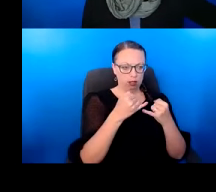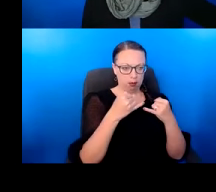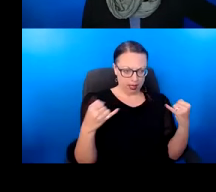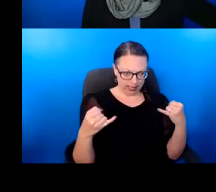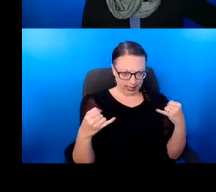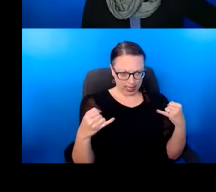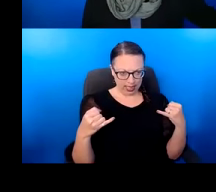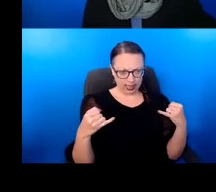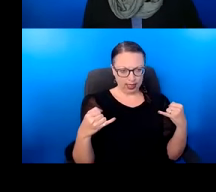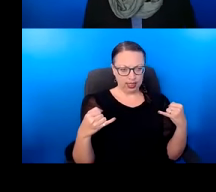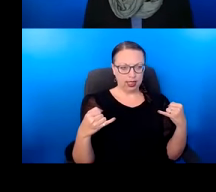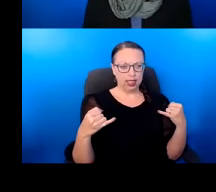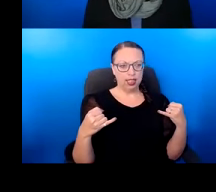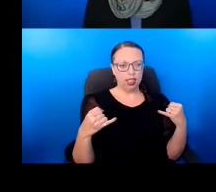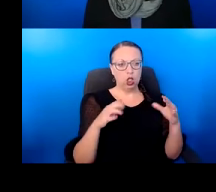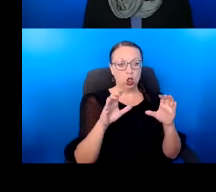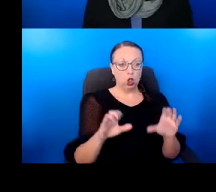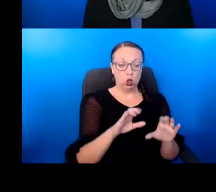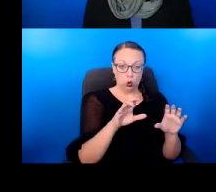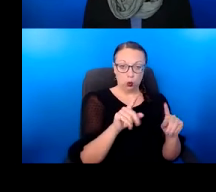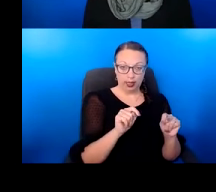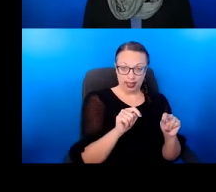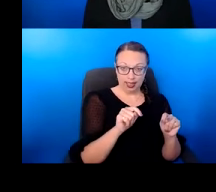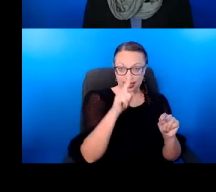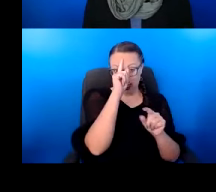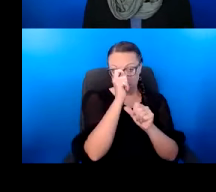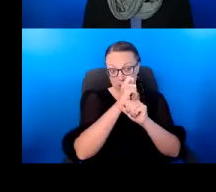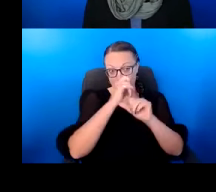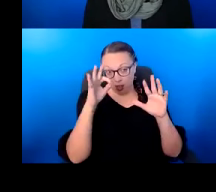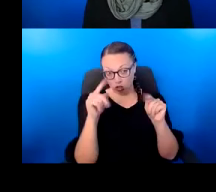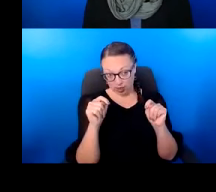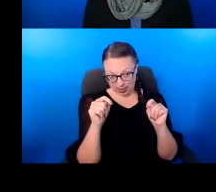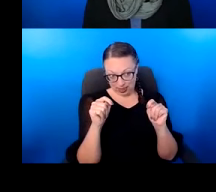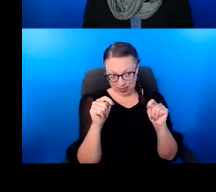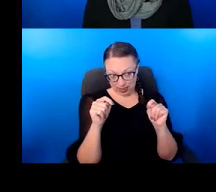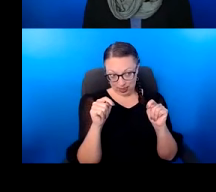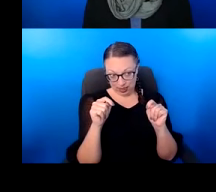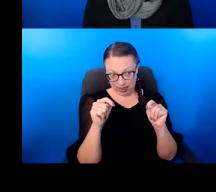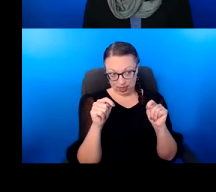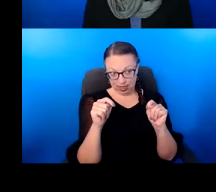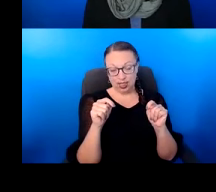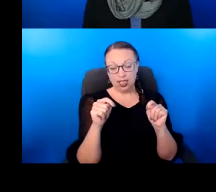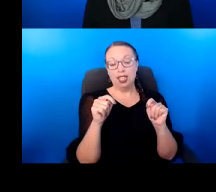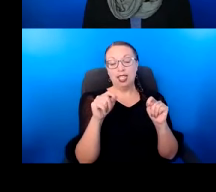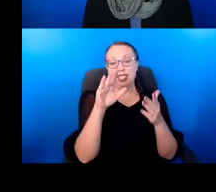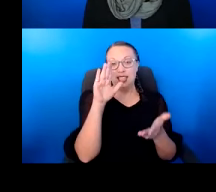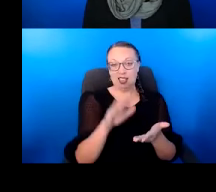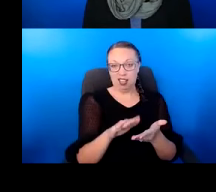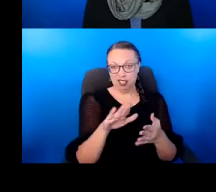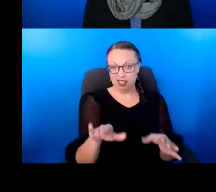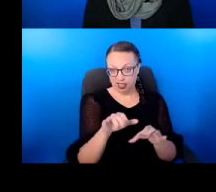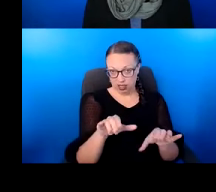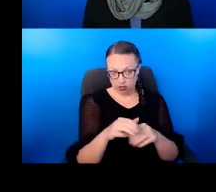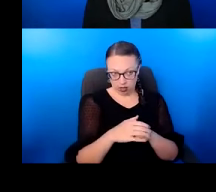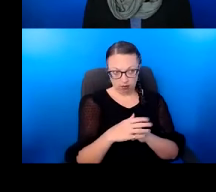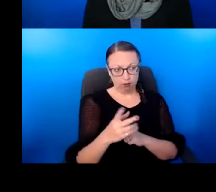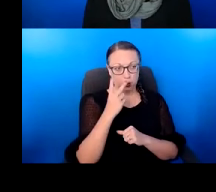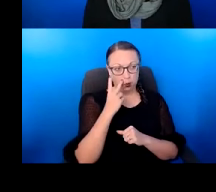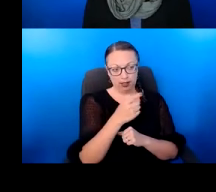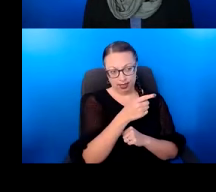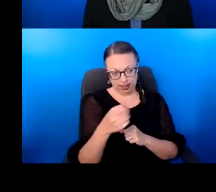and both doing the task or imagining the task produces less activity. And you can see the data right